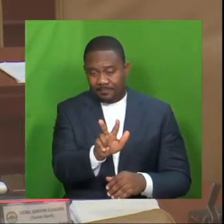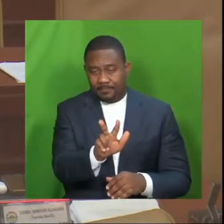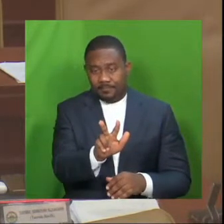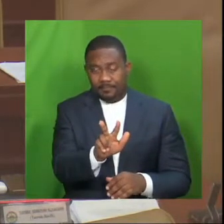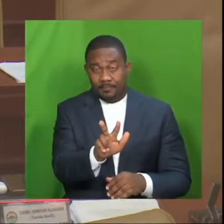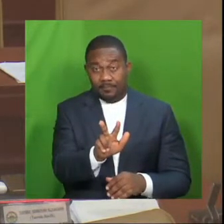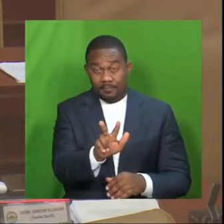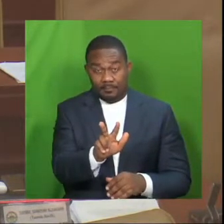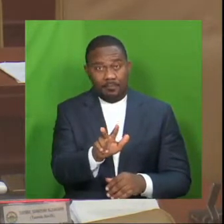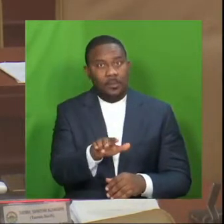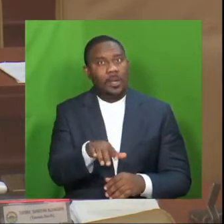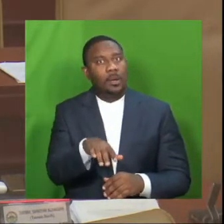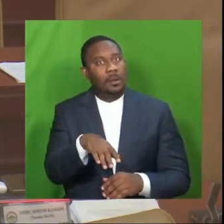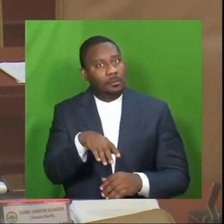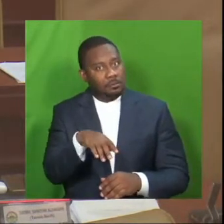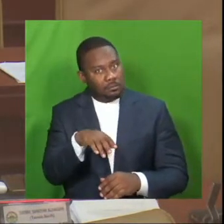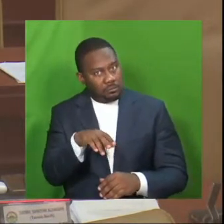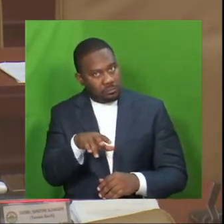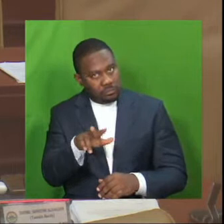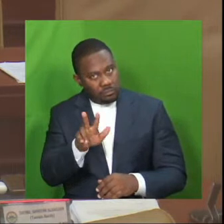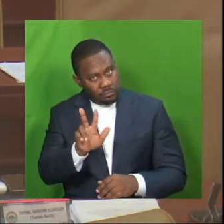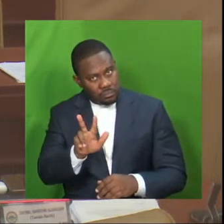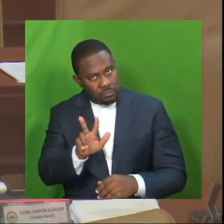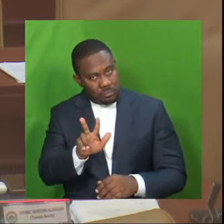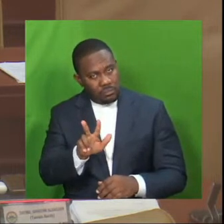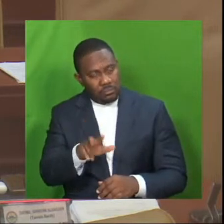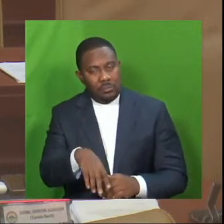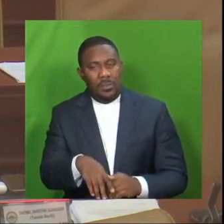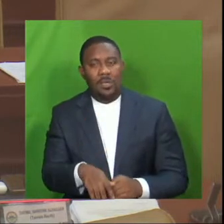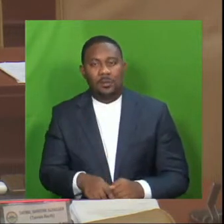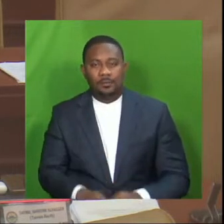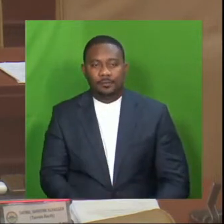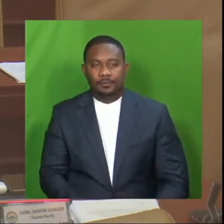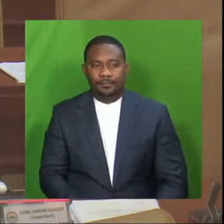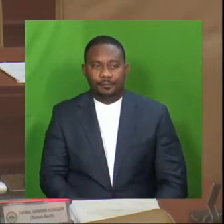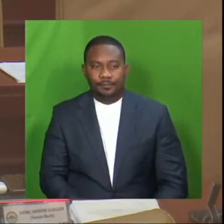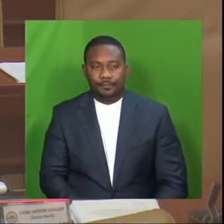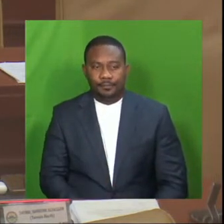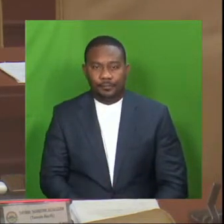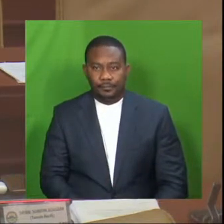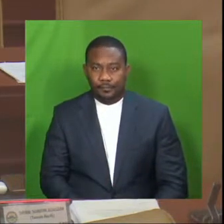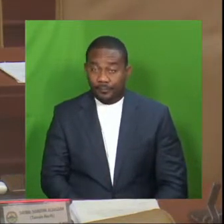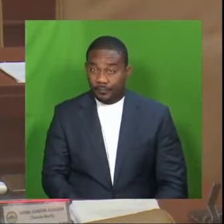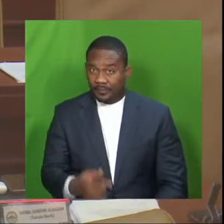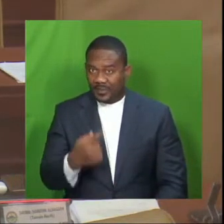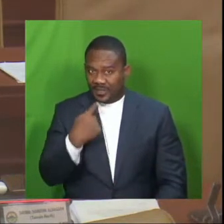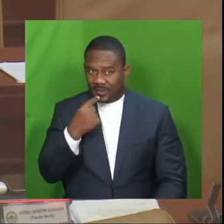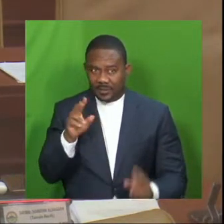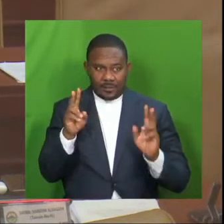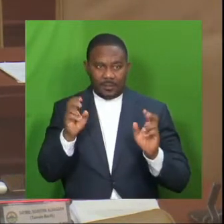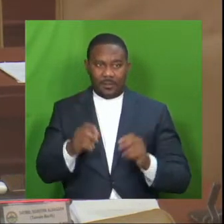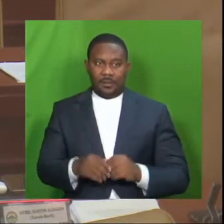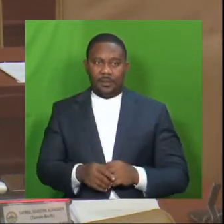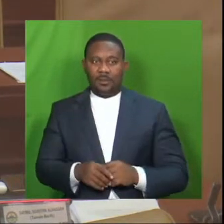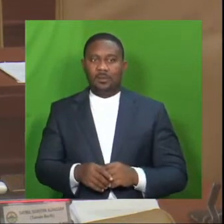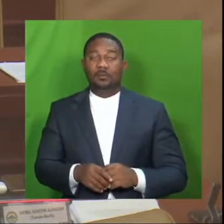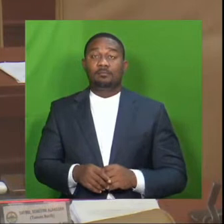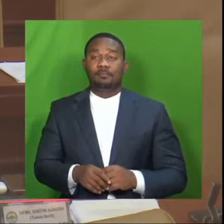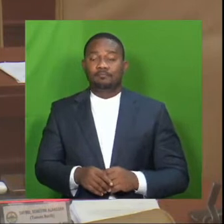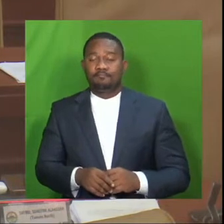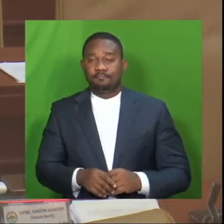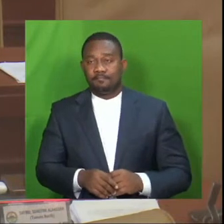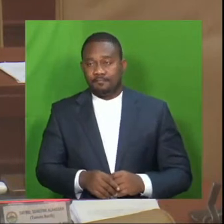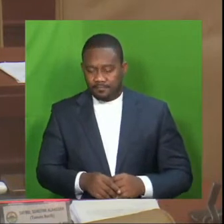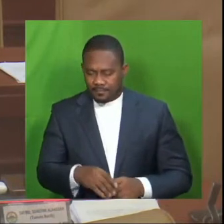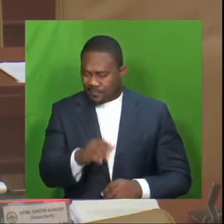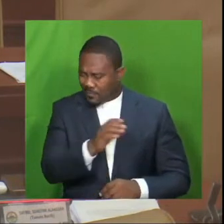1033, Article 1033, which says, and I quote, "Committees of Parliament shall be charged with